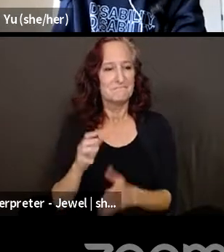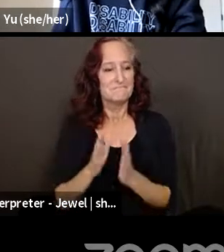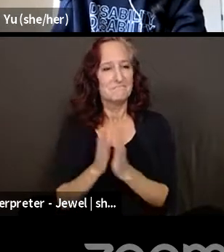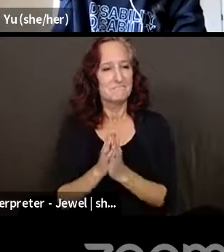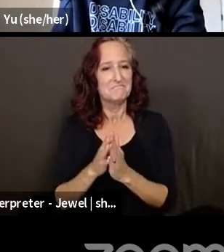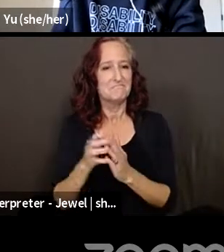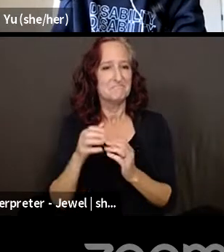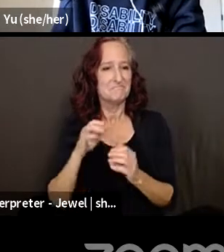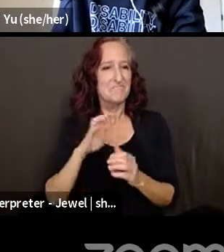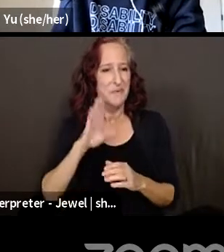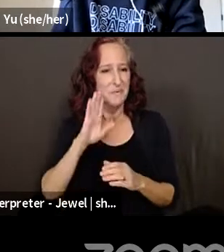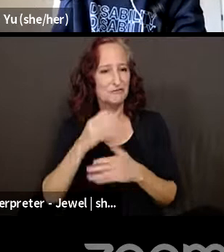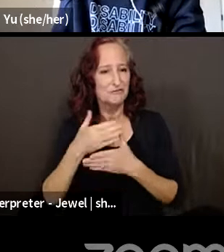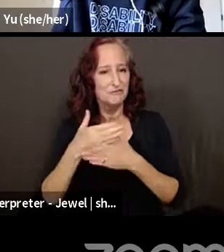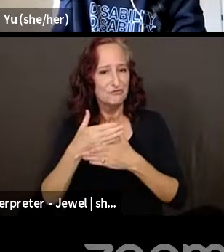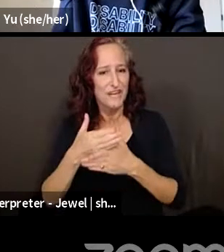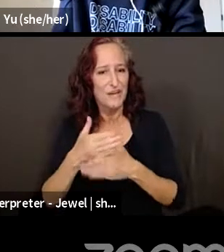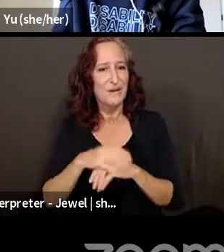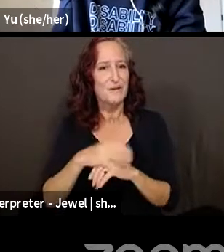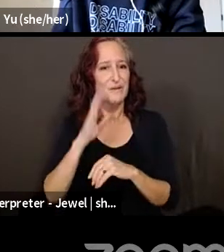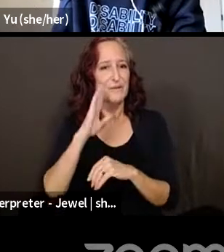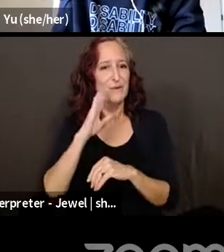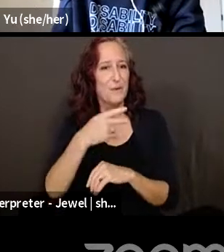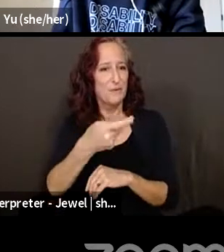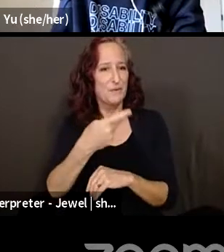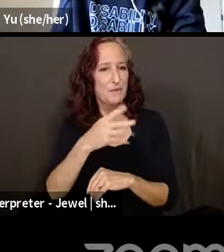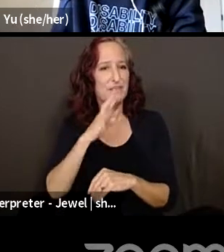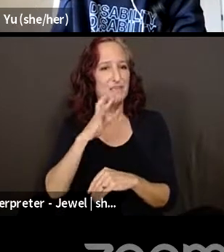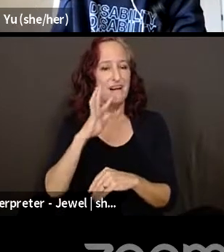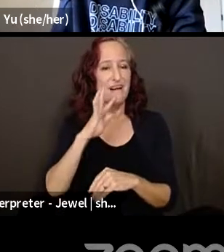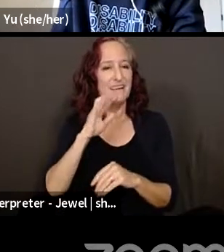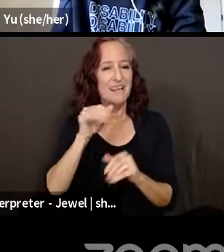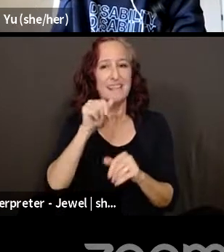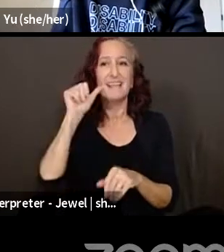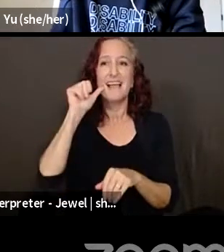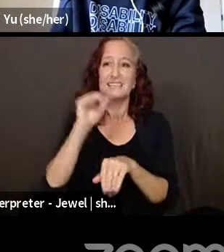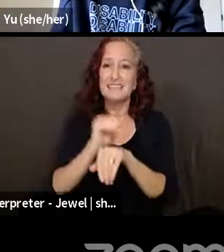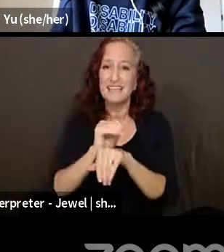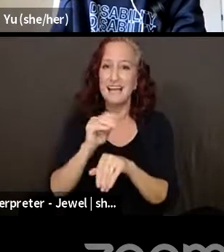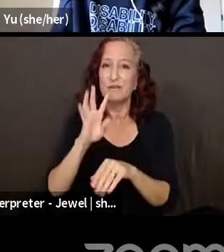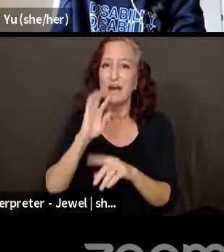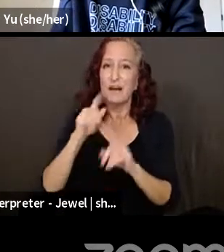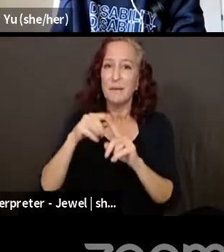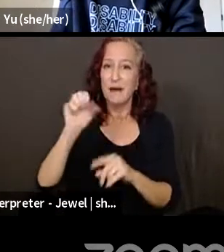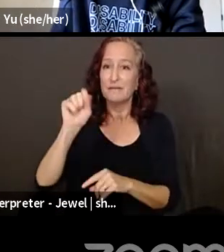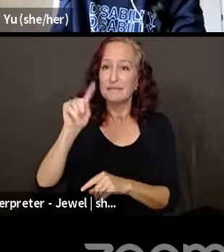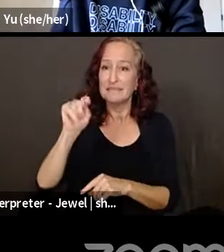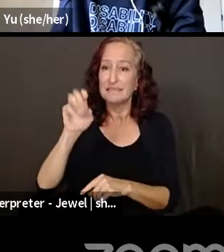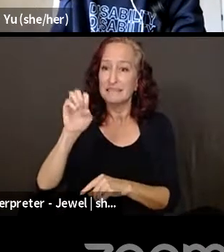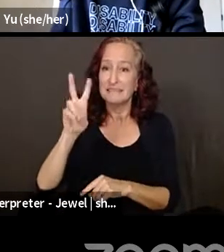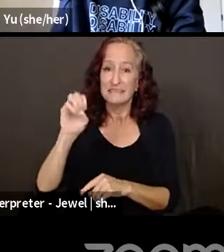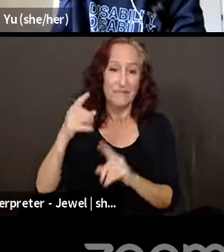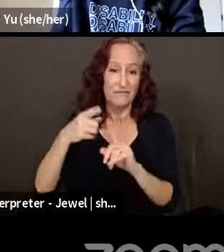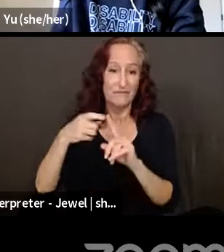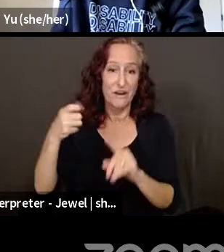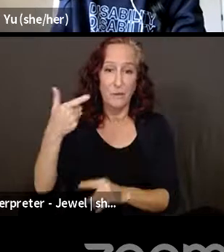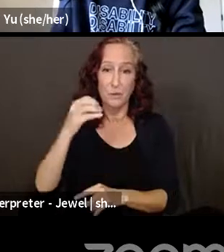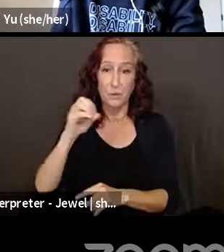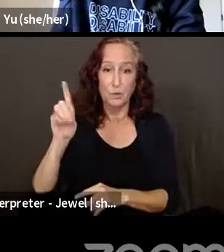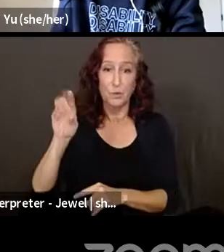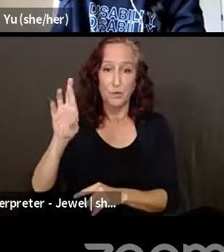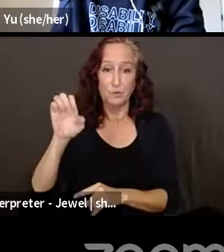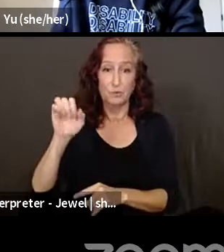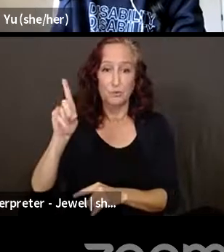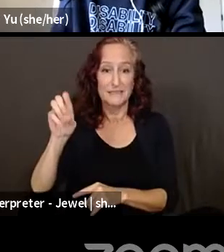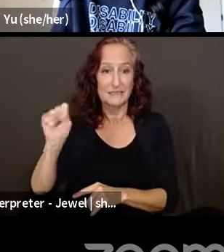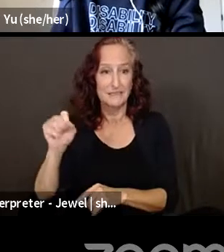Melinda, we was talking about this last night. We was talking about Steve, who was watching. I think Steve's still here from Goodreads. That Steve was one of my